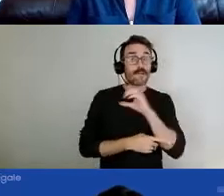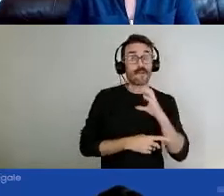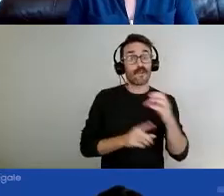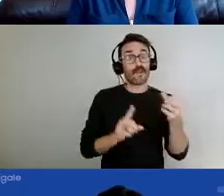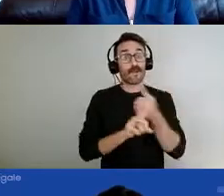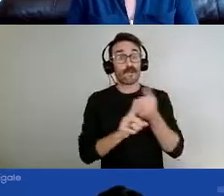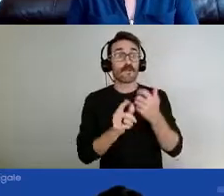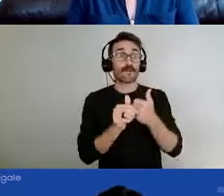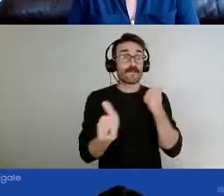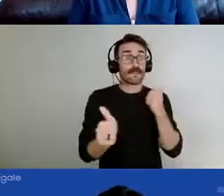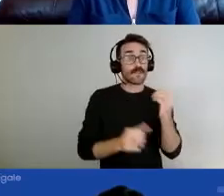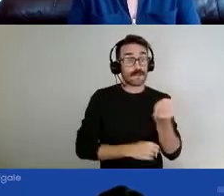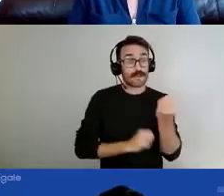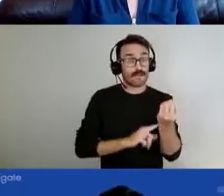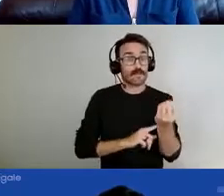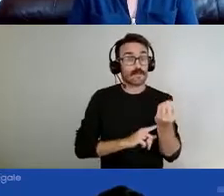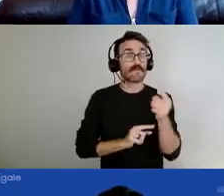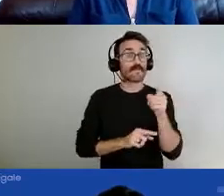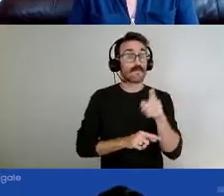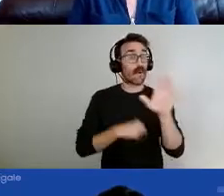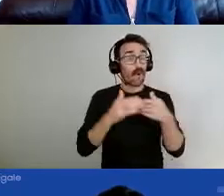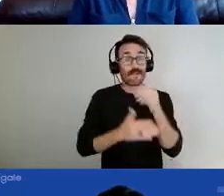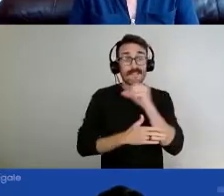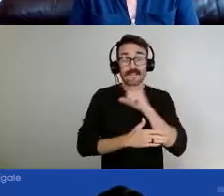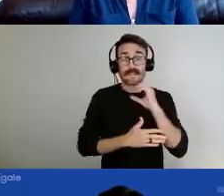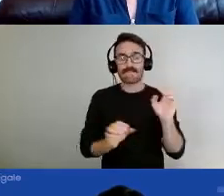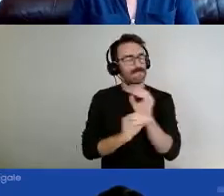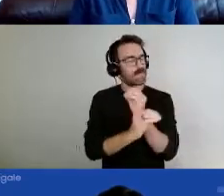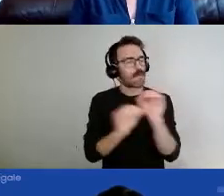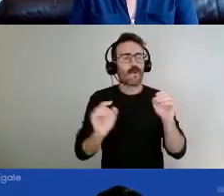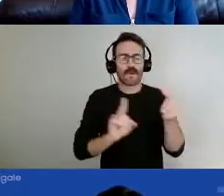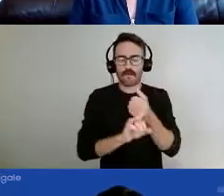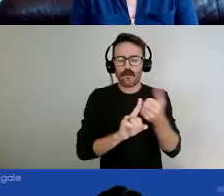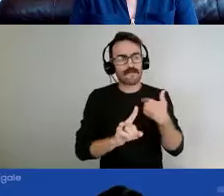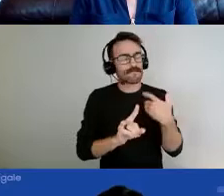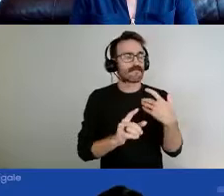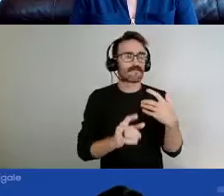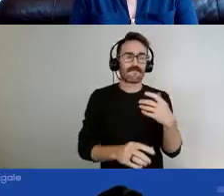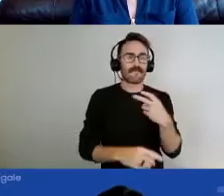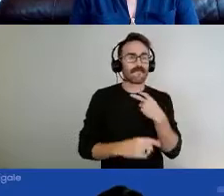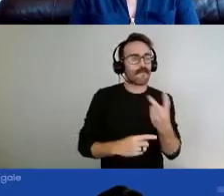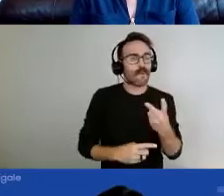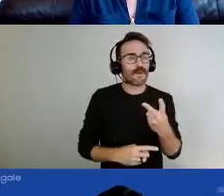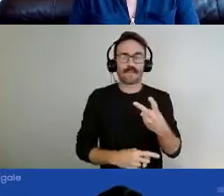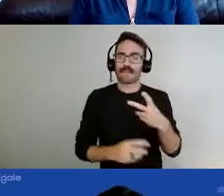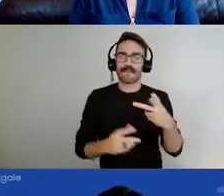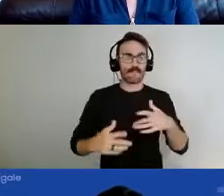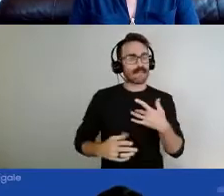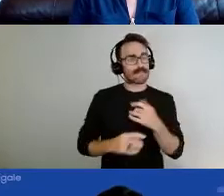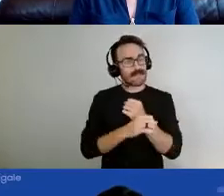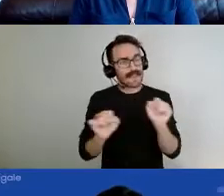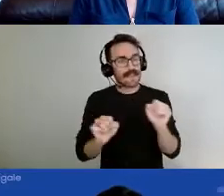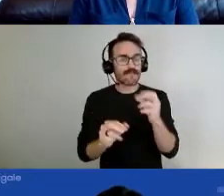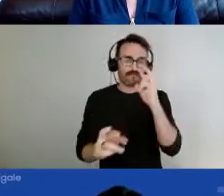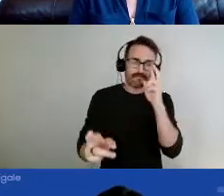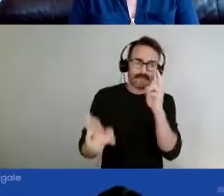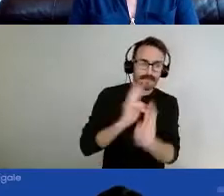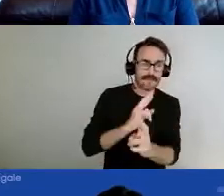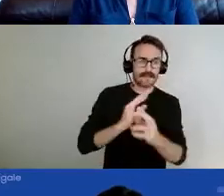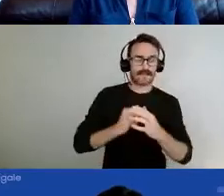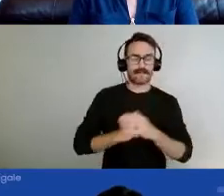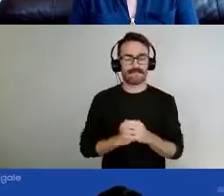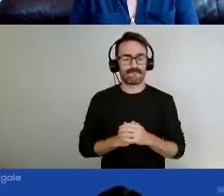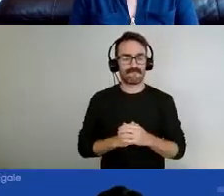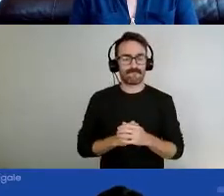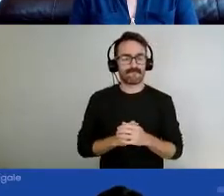a vision where all seniors are free from abuse, have a strong voice, feel safe and respected. And we achieve our